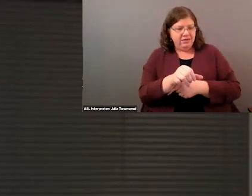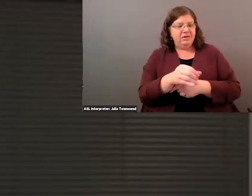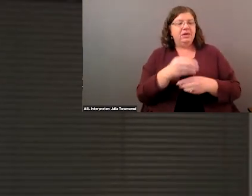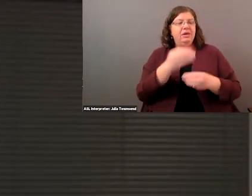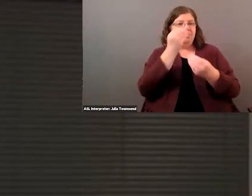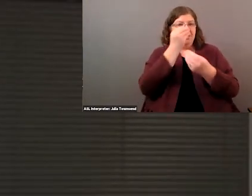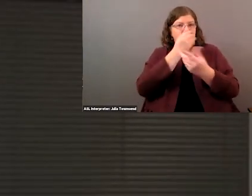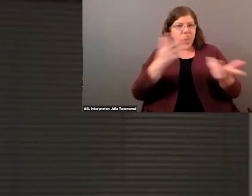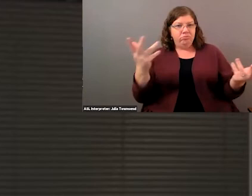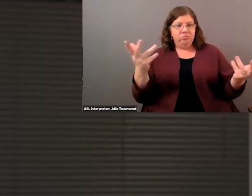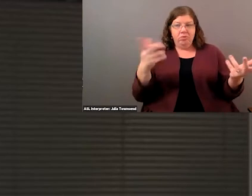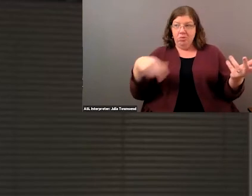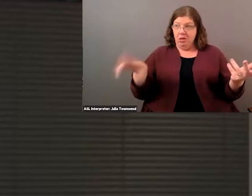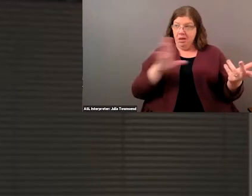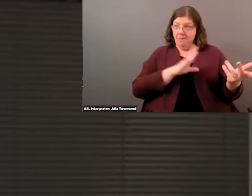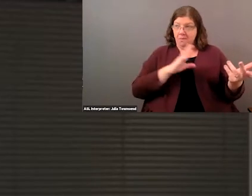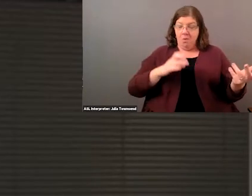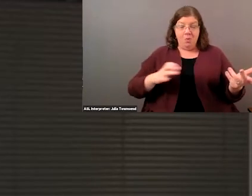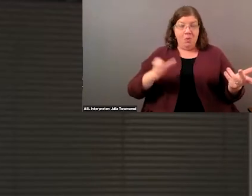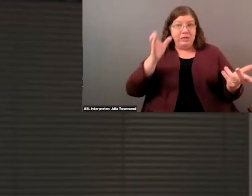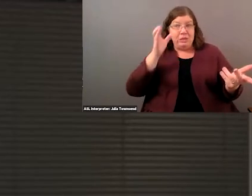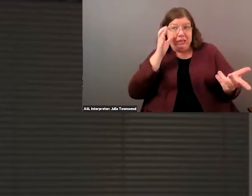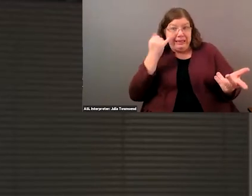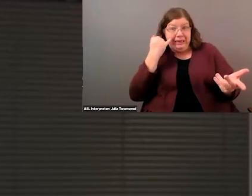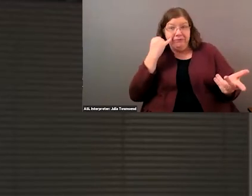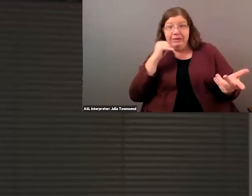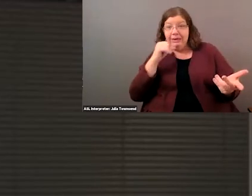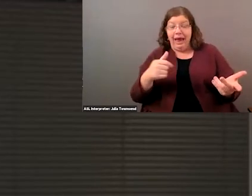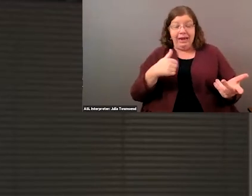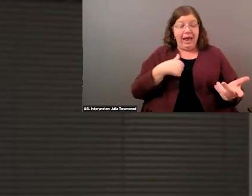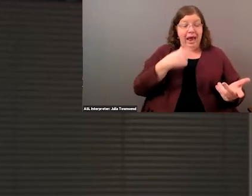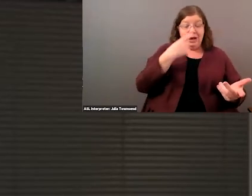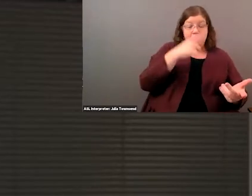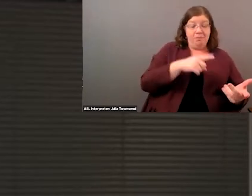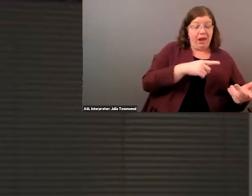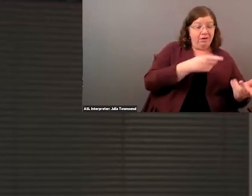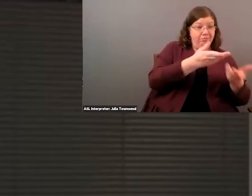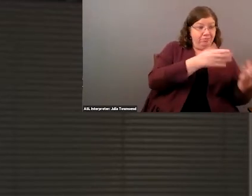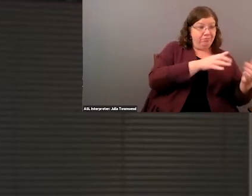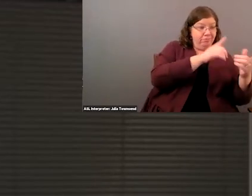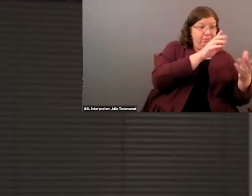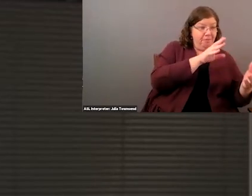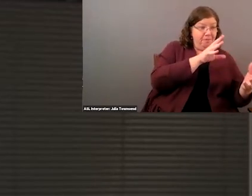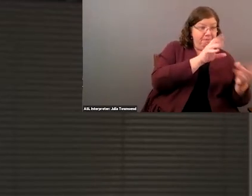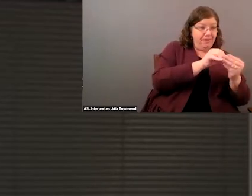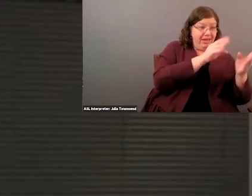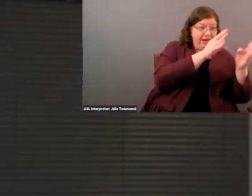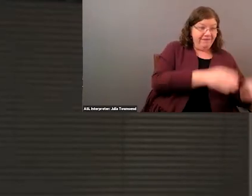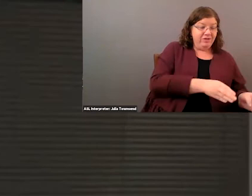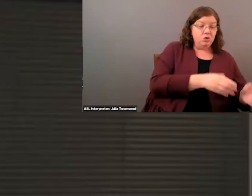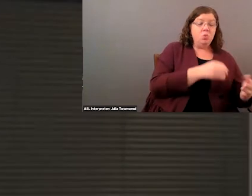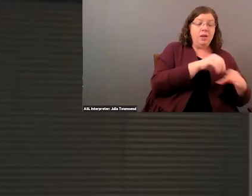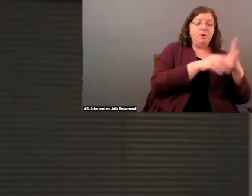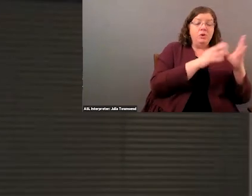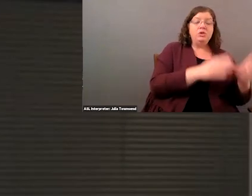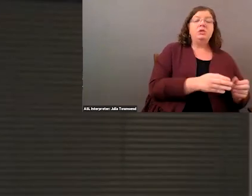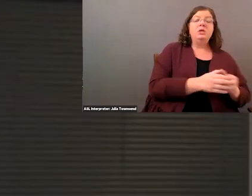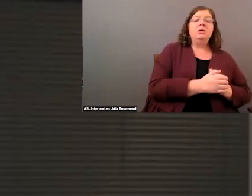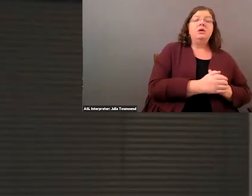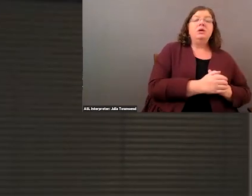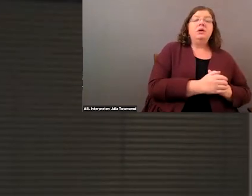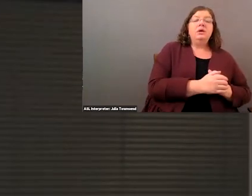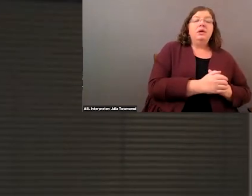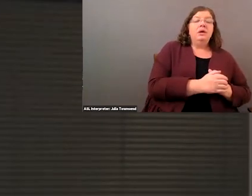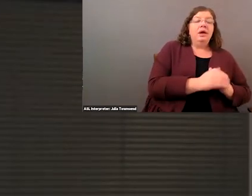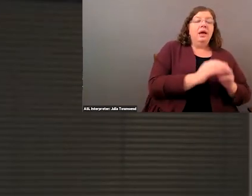an individual basis of how are we improving the student outcomes. So I'm very